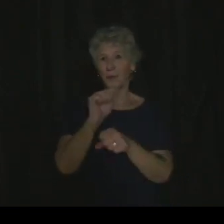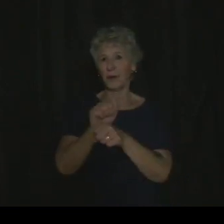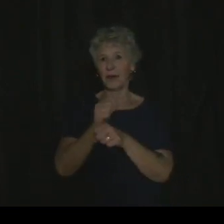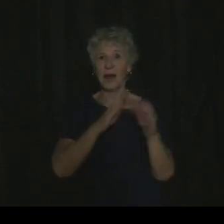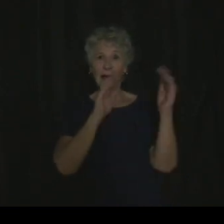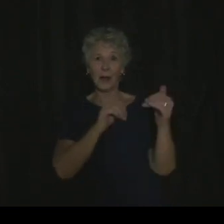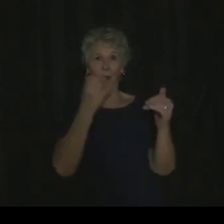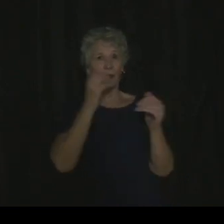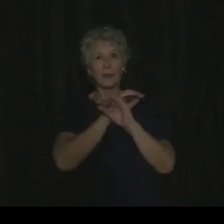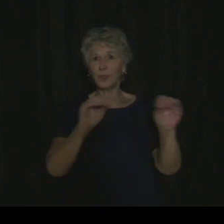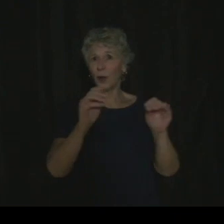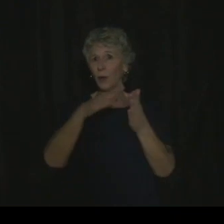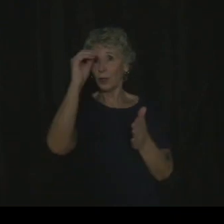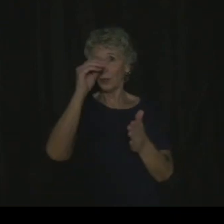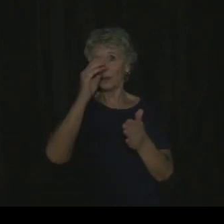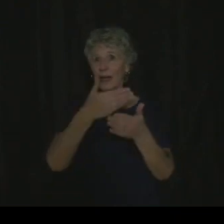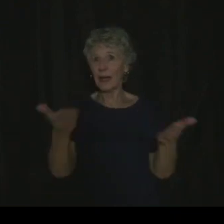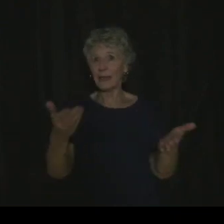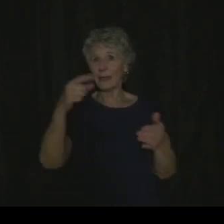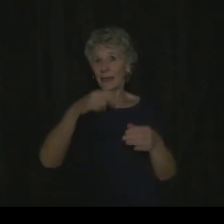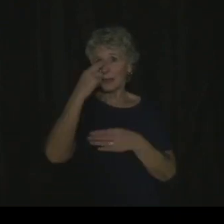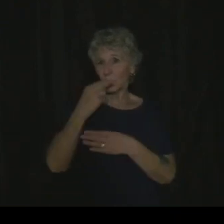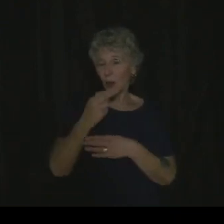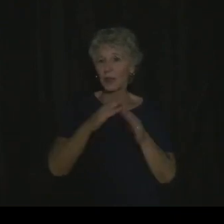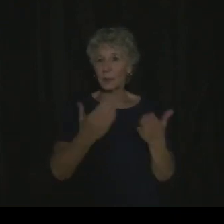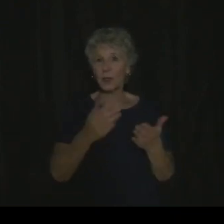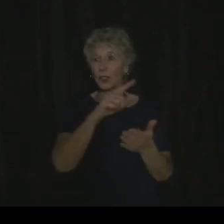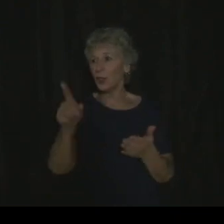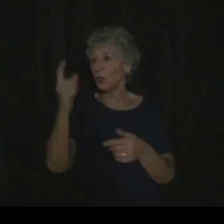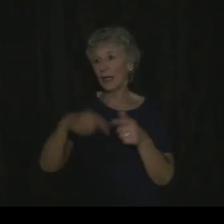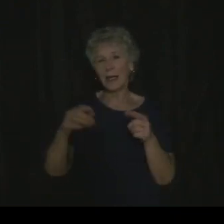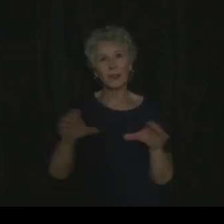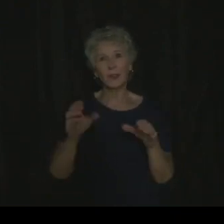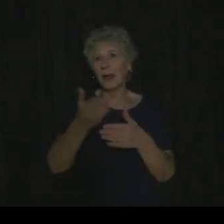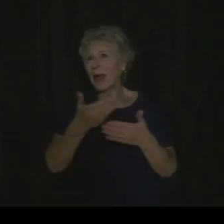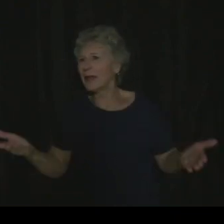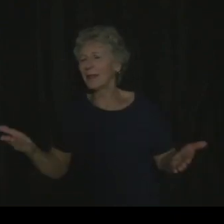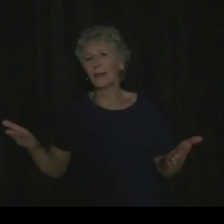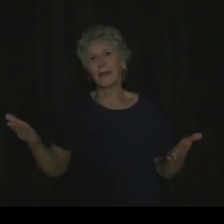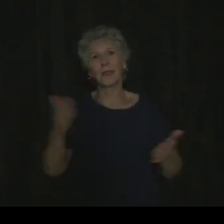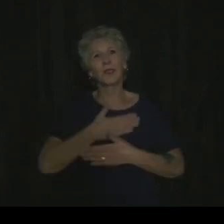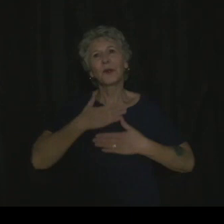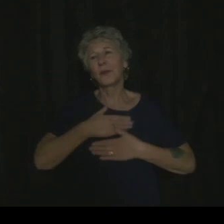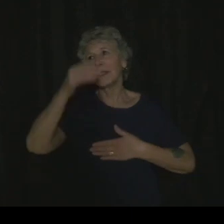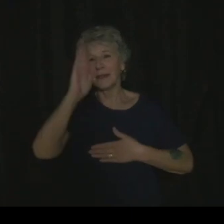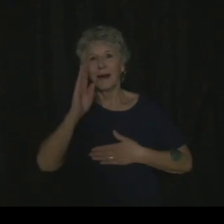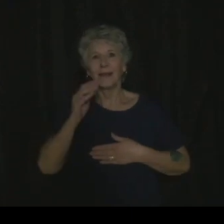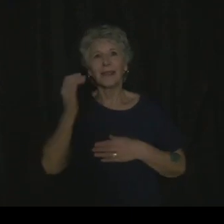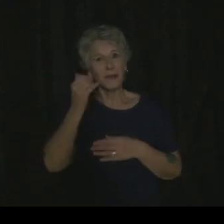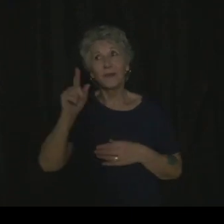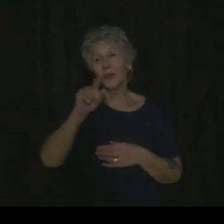you don't learn anything else in this Romans series, it's that you can't do anything to please God. If you please him, it's because he